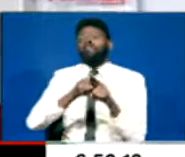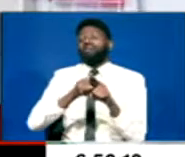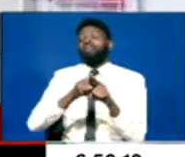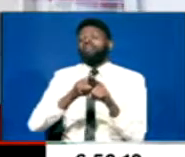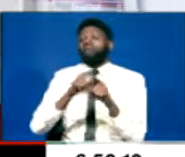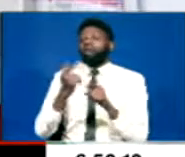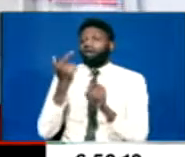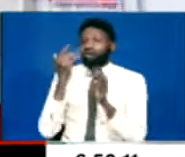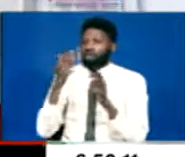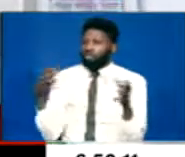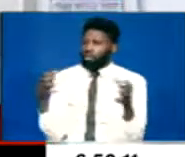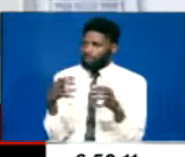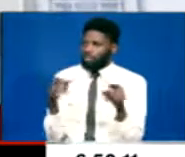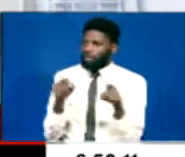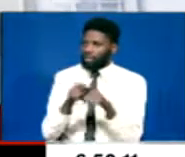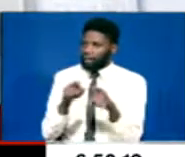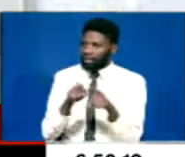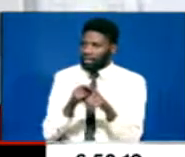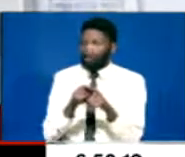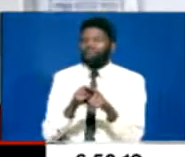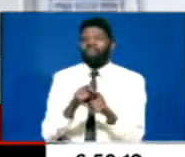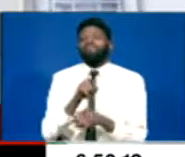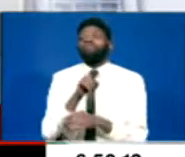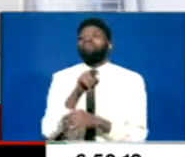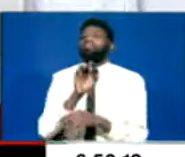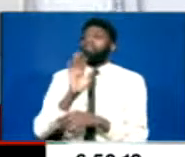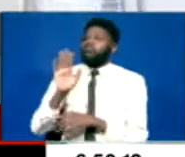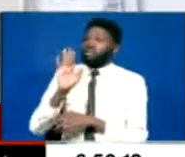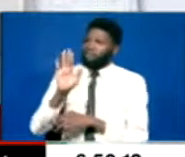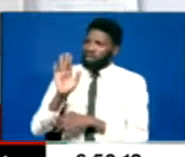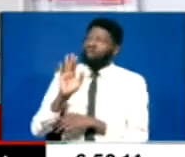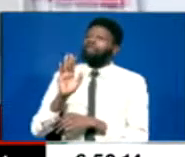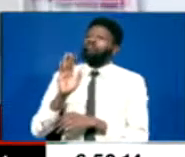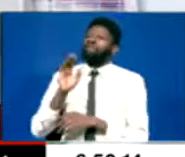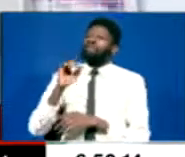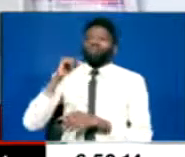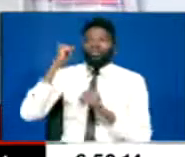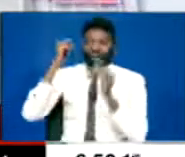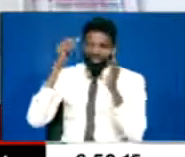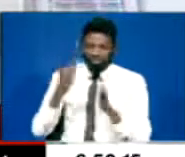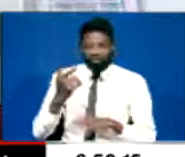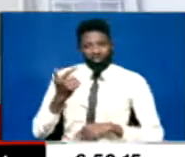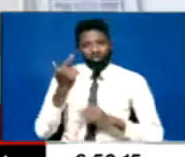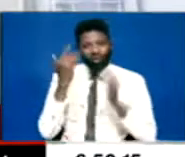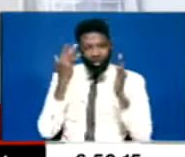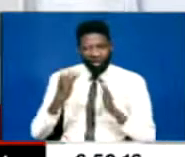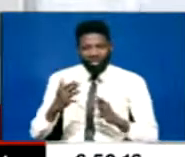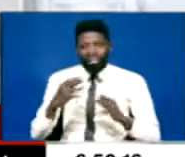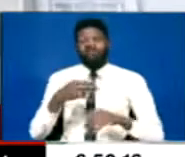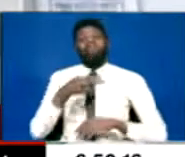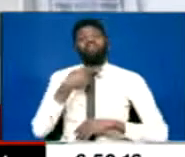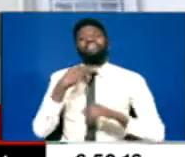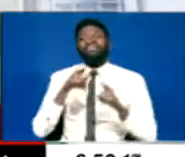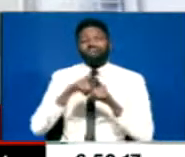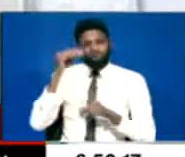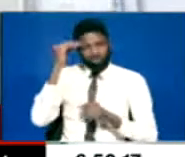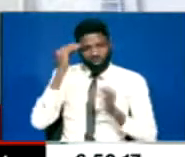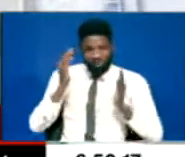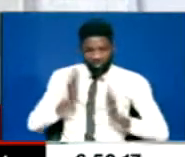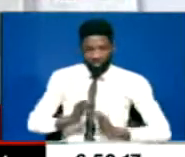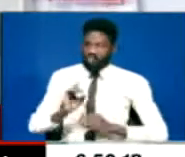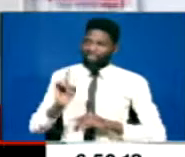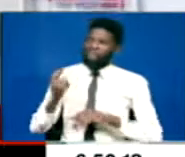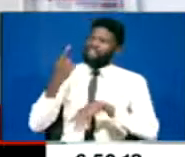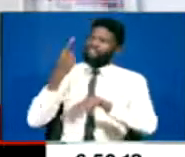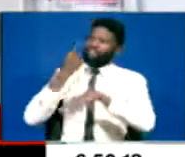durag-wearing politician, lawyer, priest and educationist is officially contesting the presidency for the first time, having